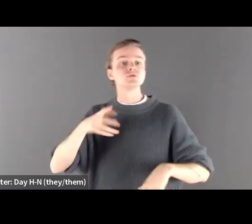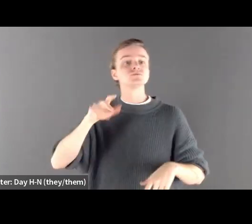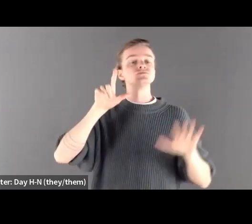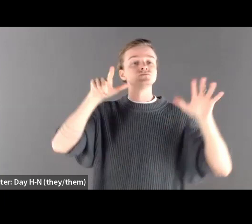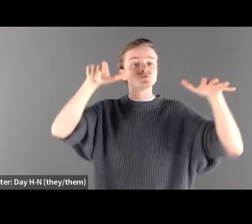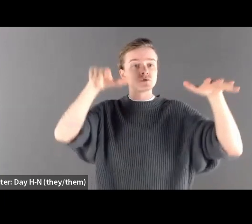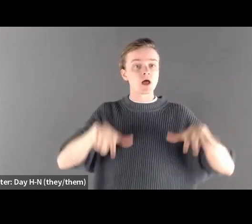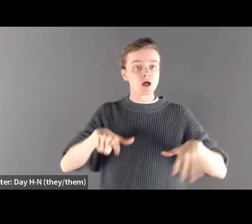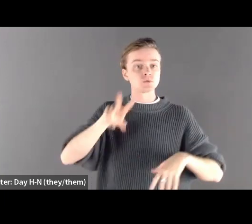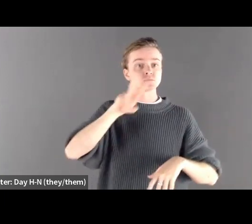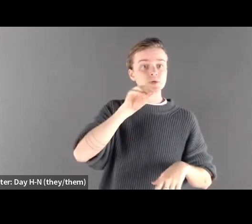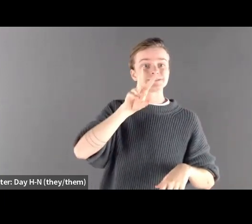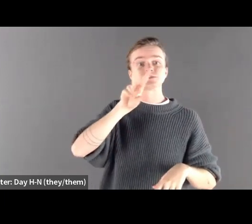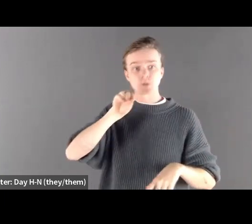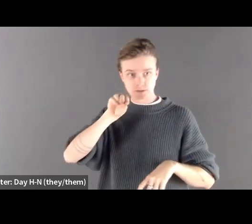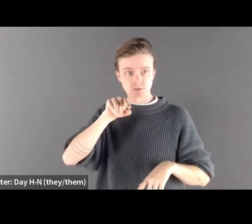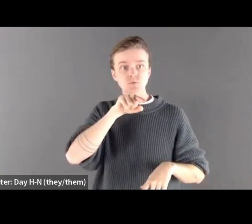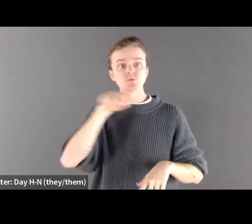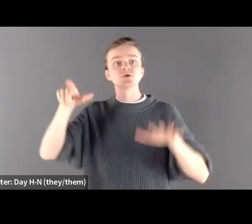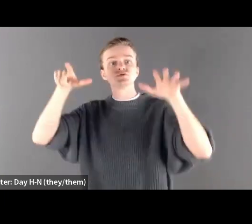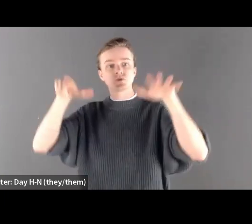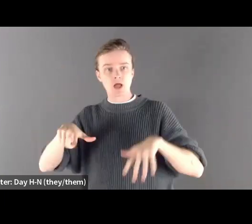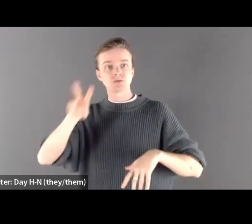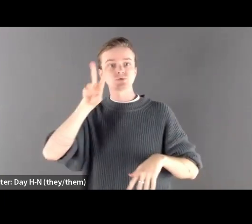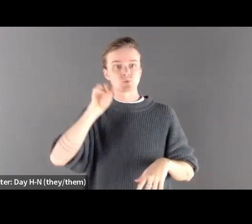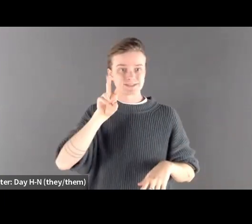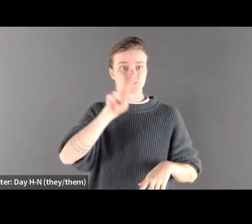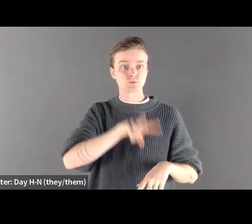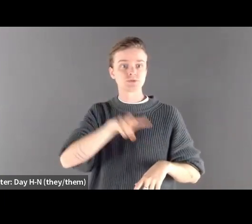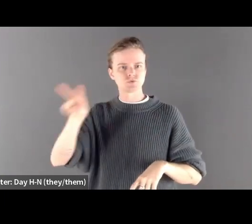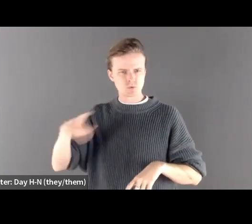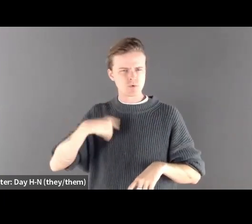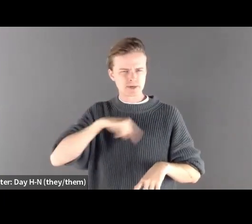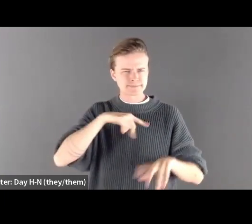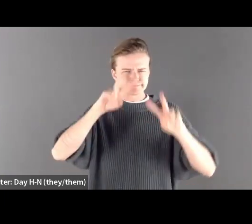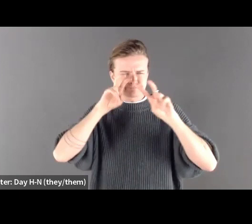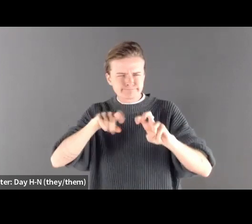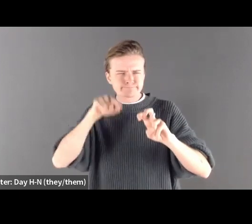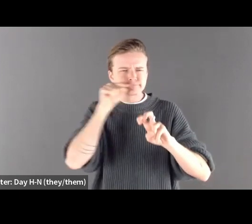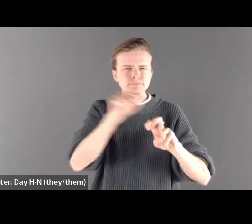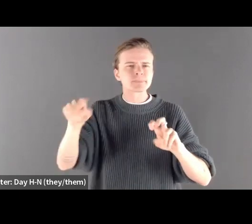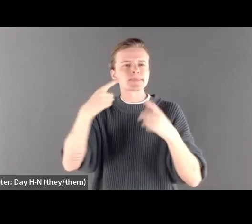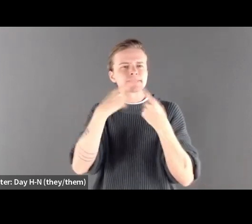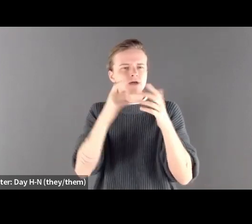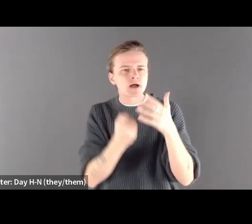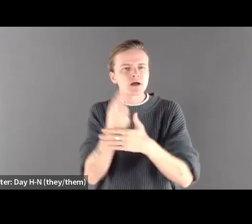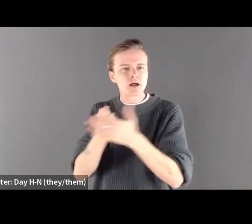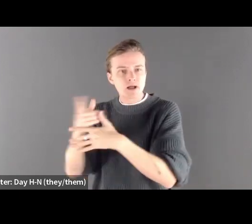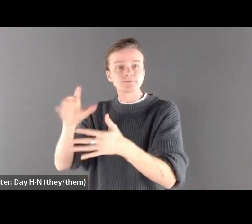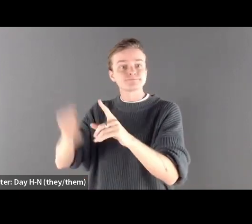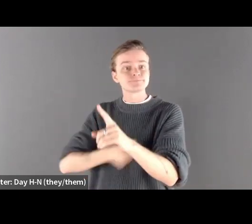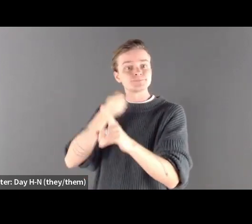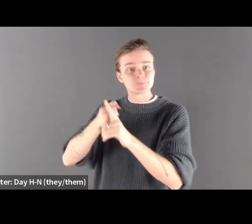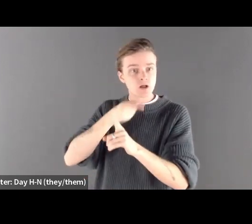least 157 cases of cyber incidents specifically impacting the nonprofit sector, for which data